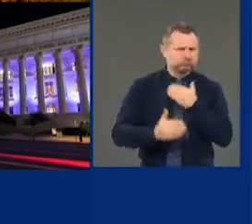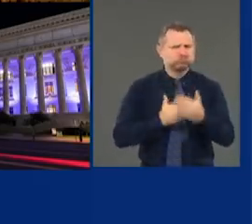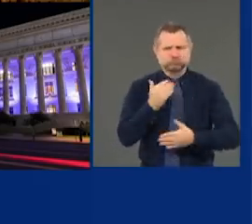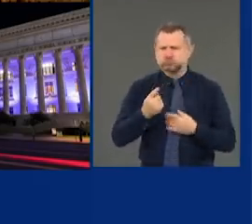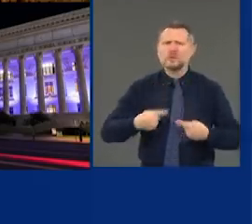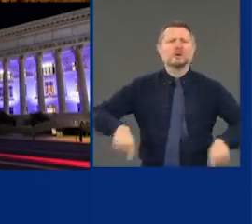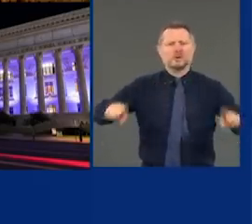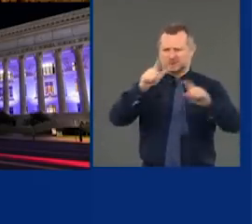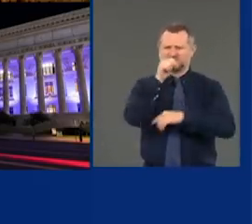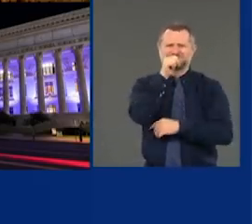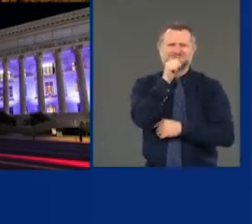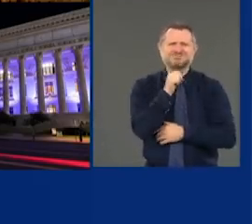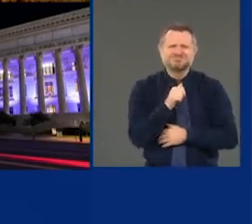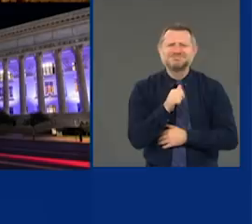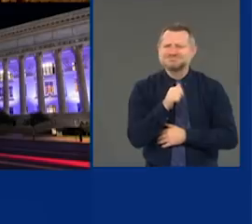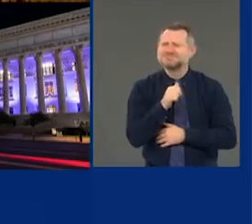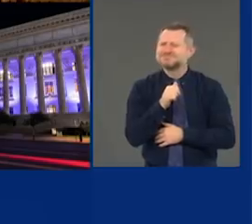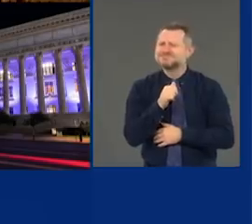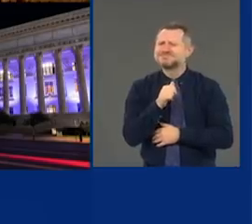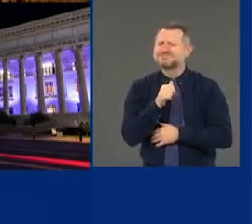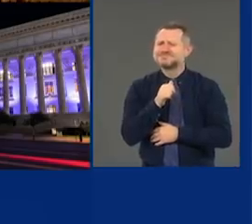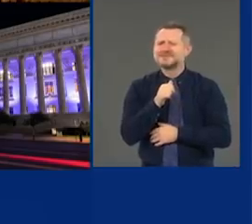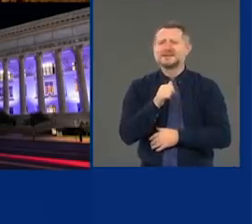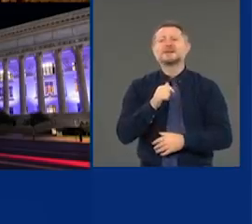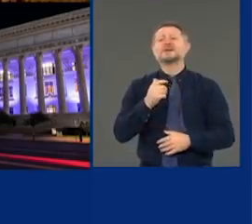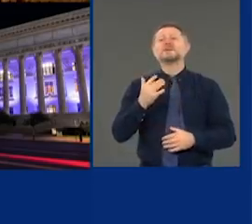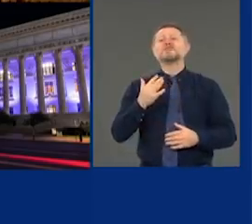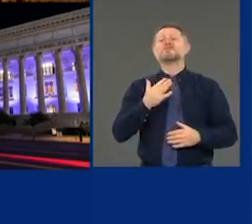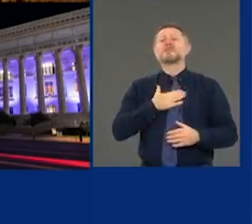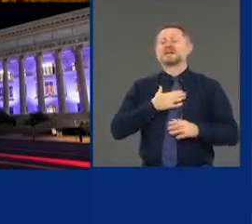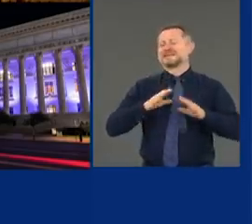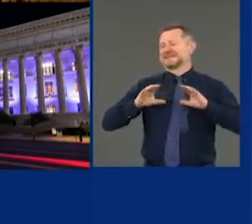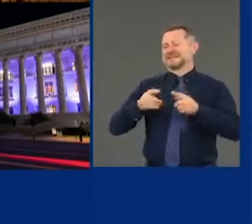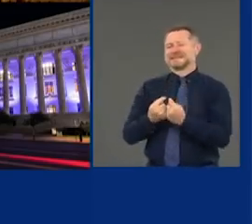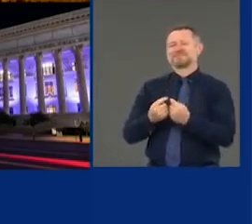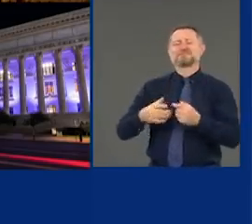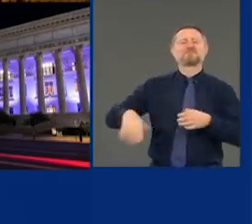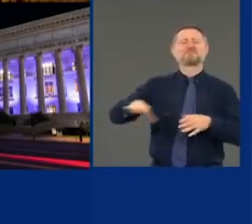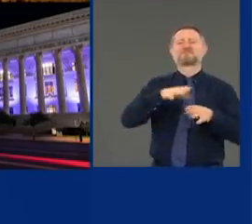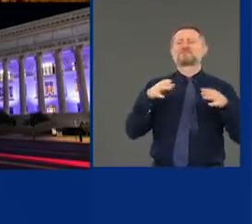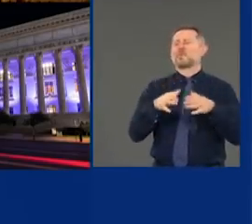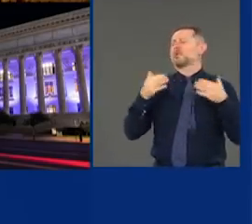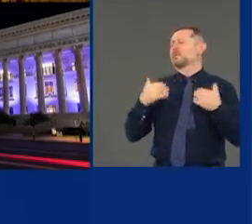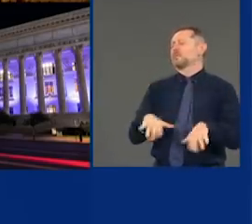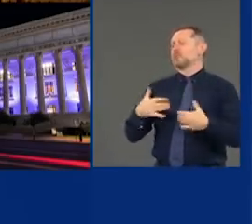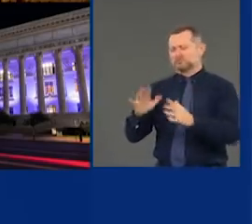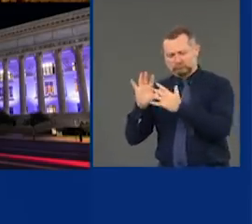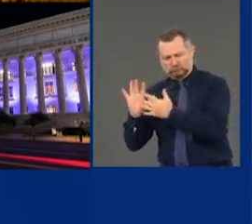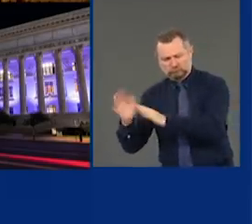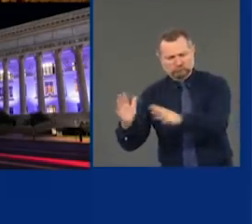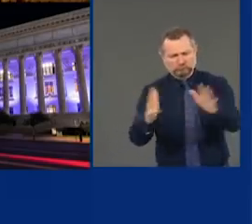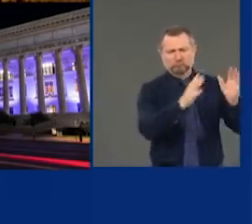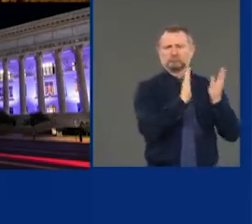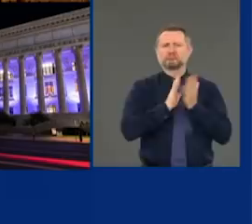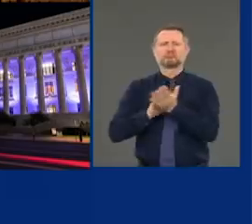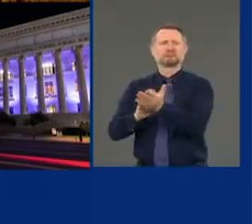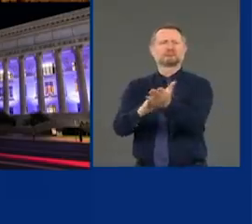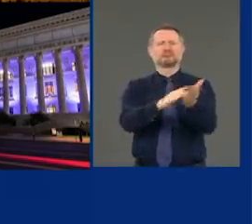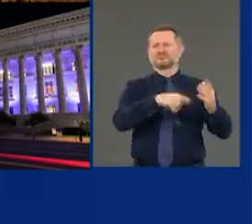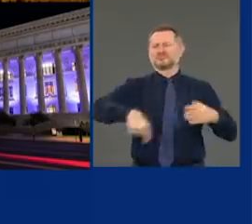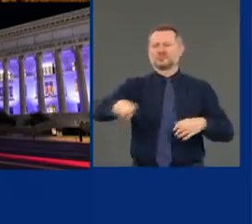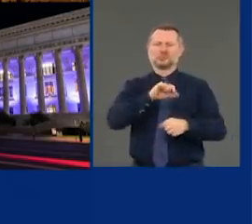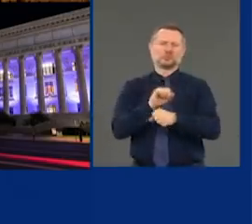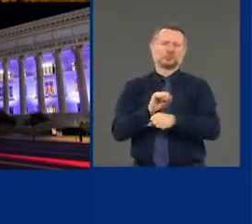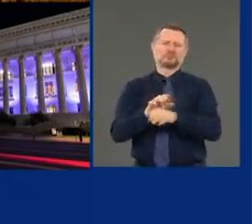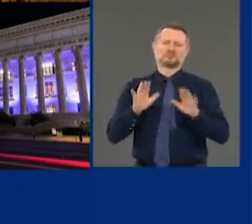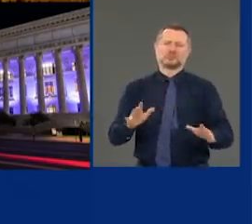like this. And they did an extraordinary job, and I want to thank them. And I want to thank you guys